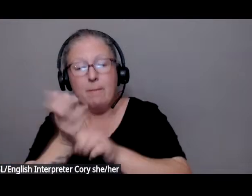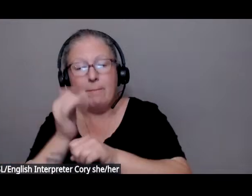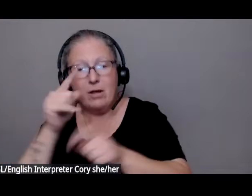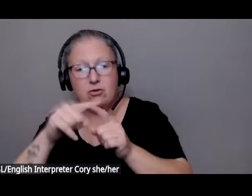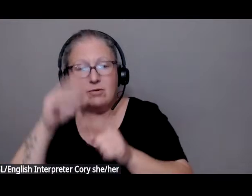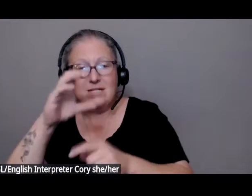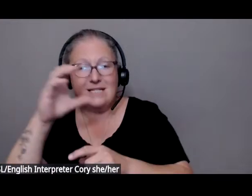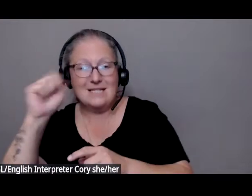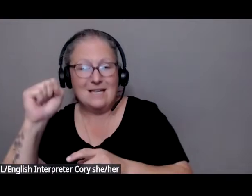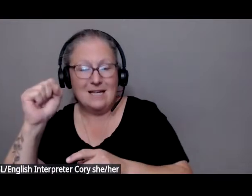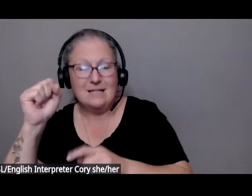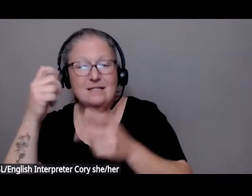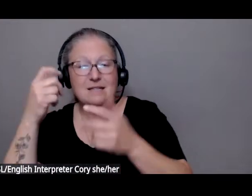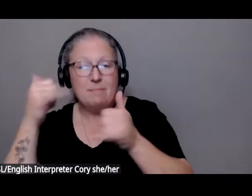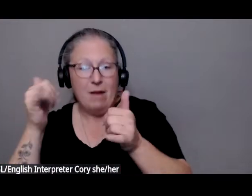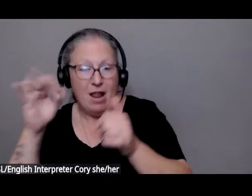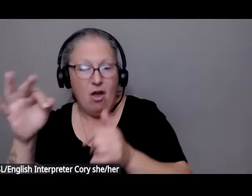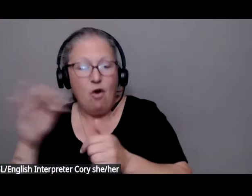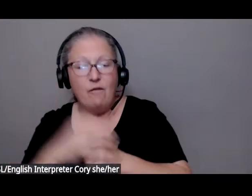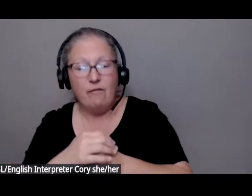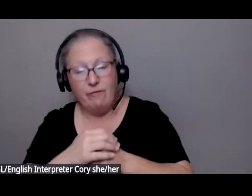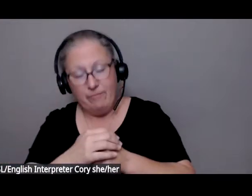CCS playoffs.